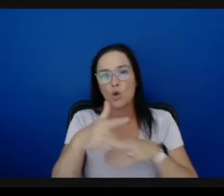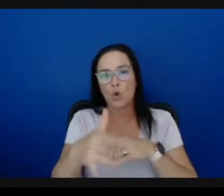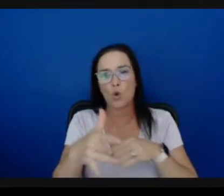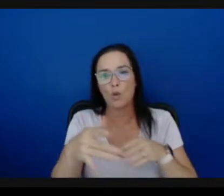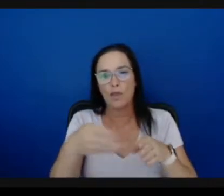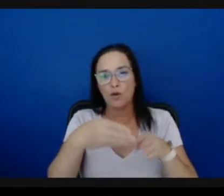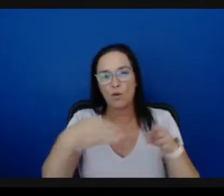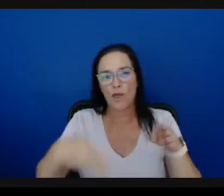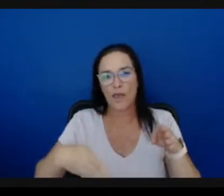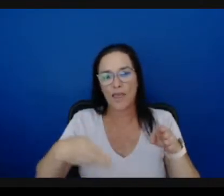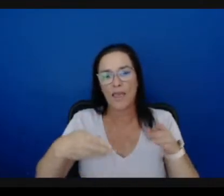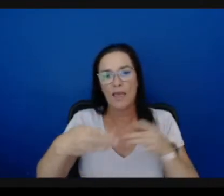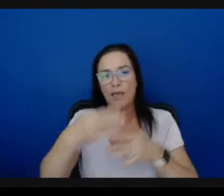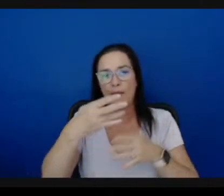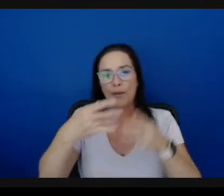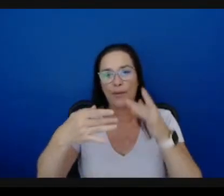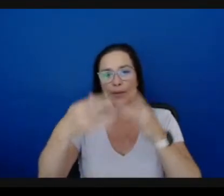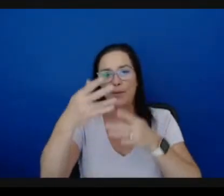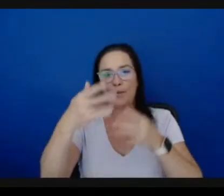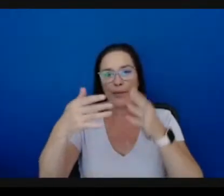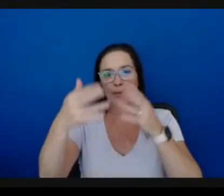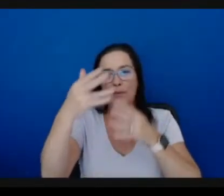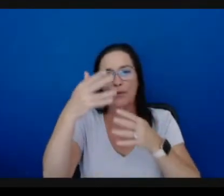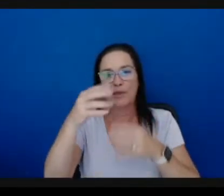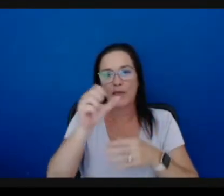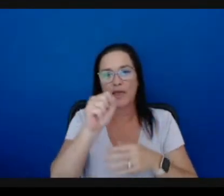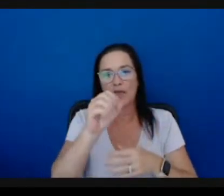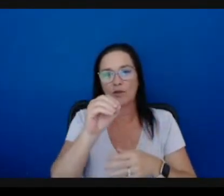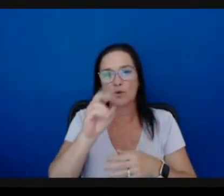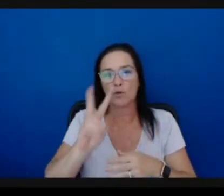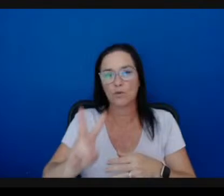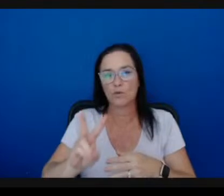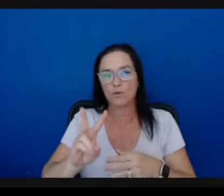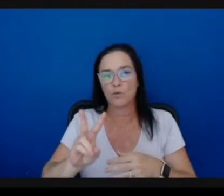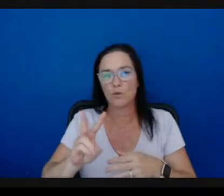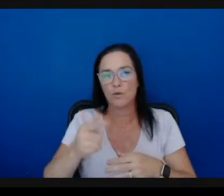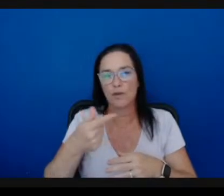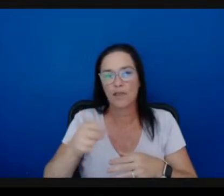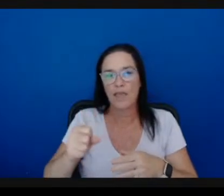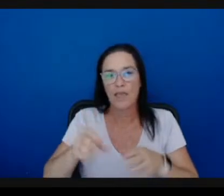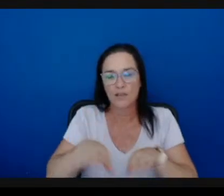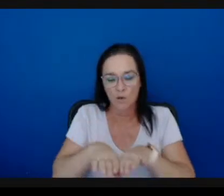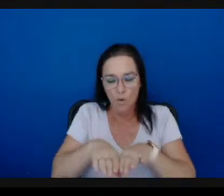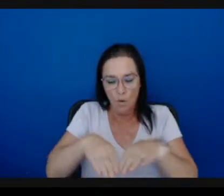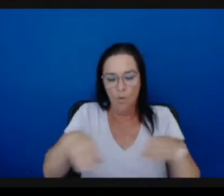steam, sulfur dioxide gas, splitting the road.